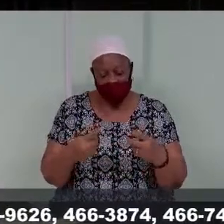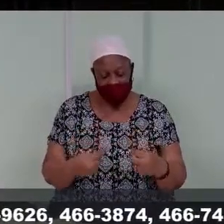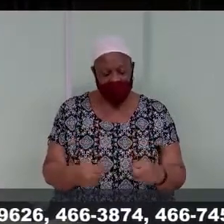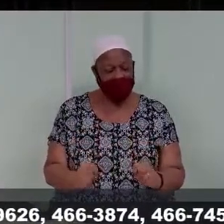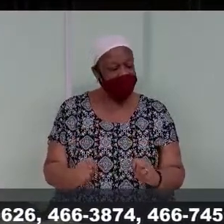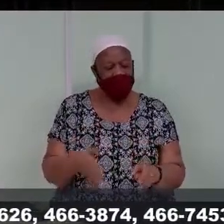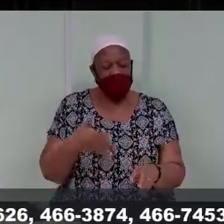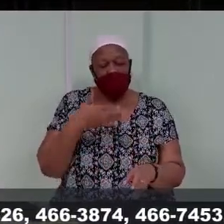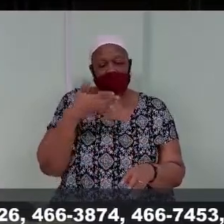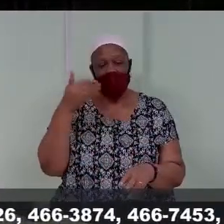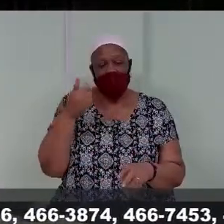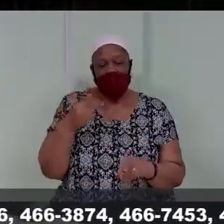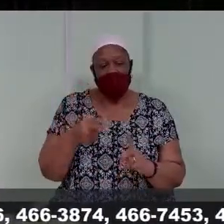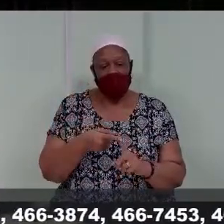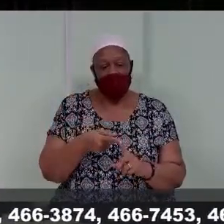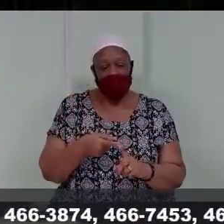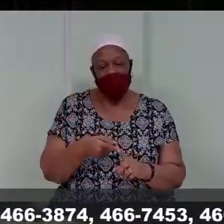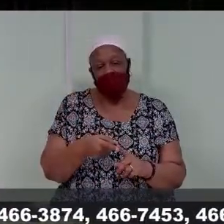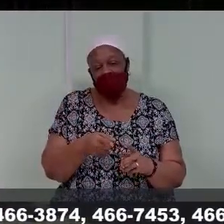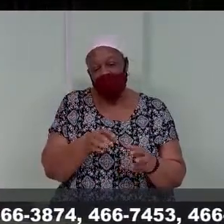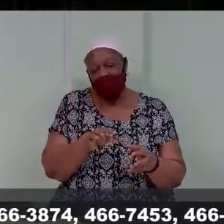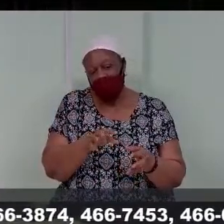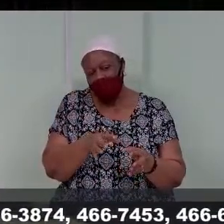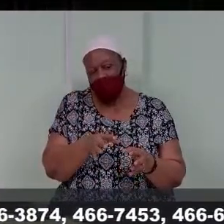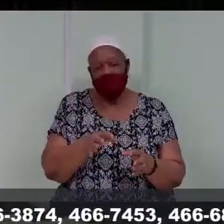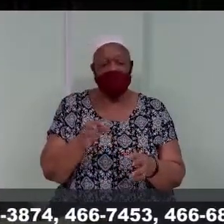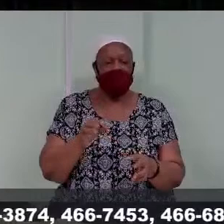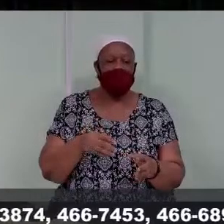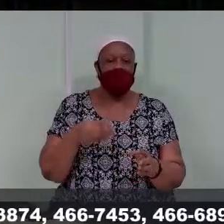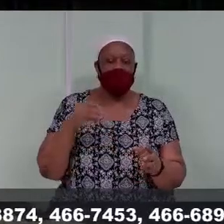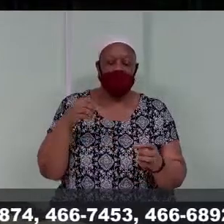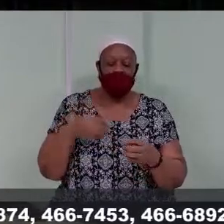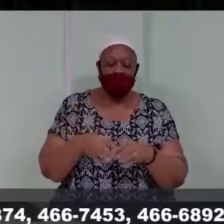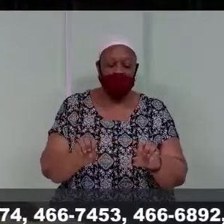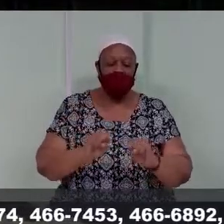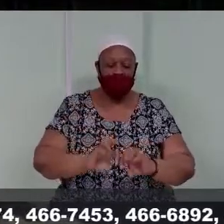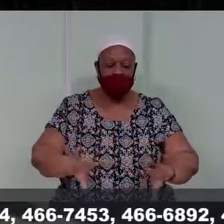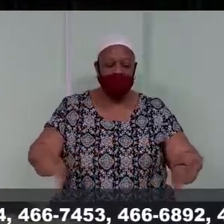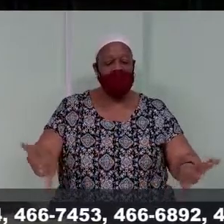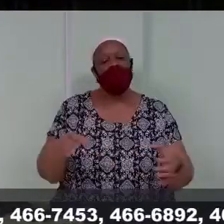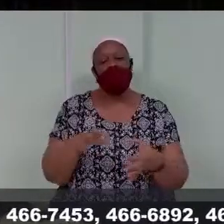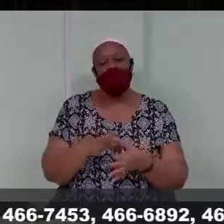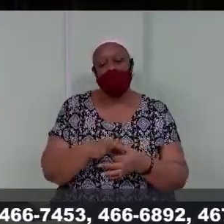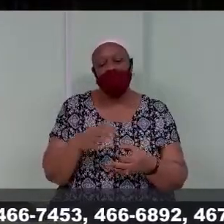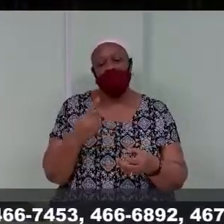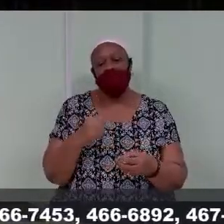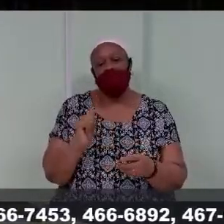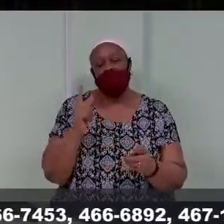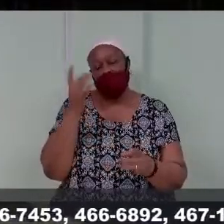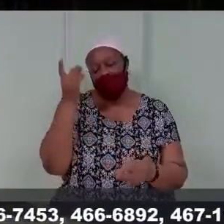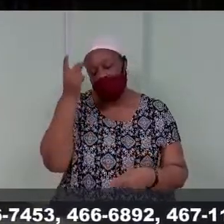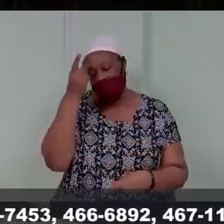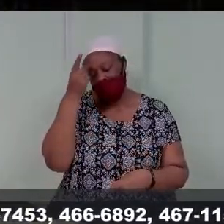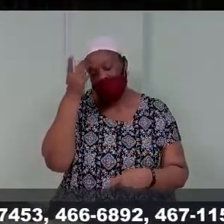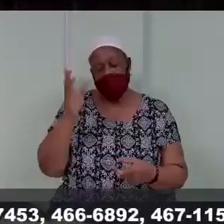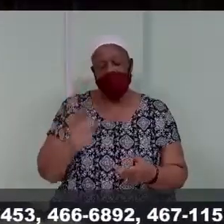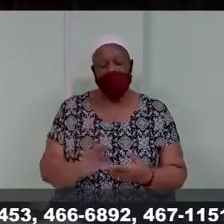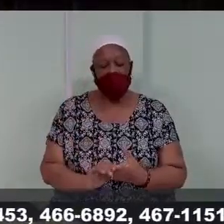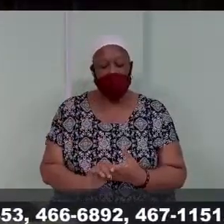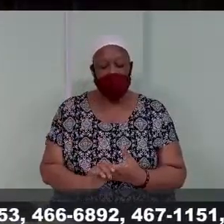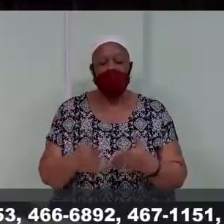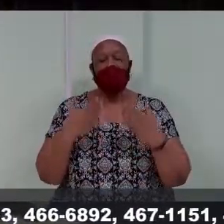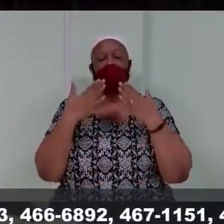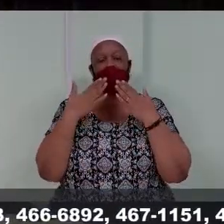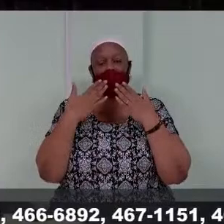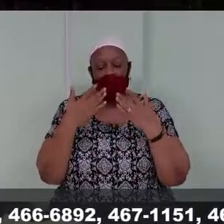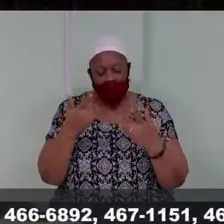best to mitigate against the transmission of the virus. Thank you very